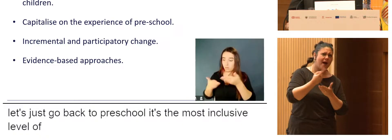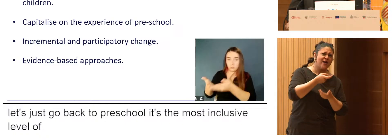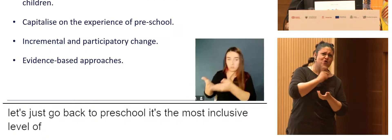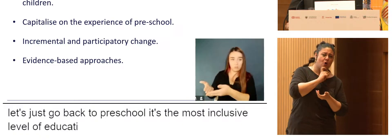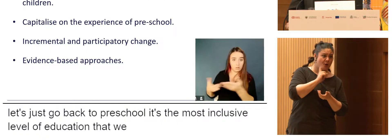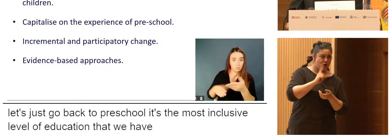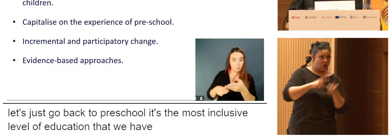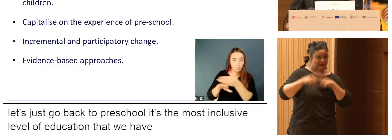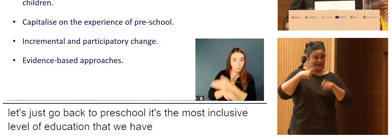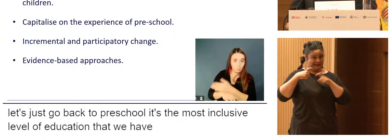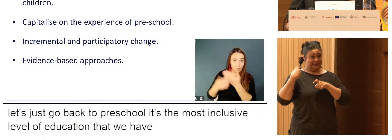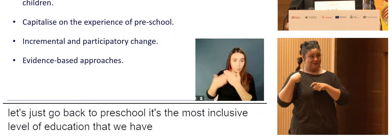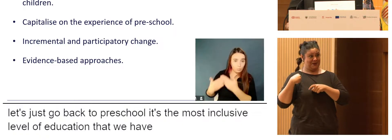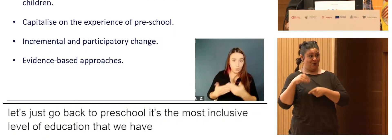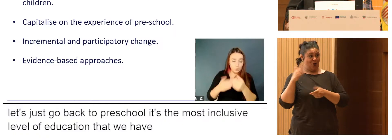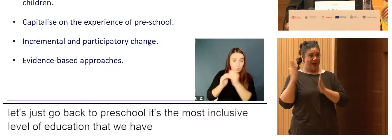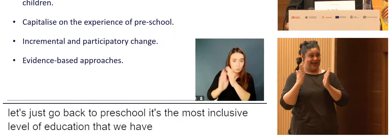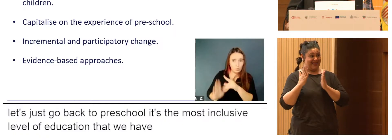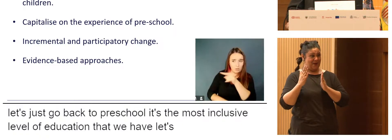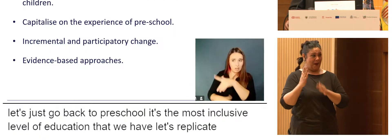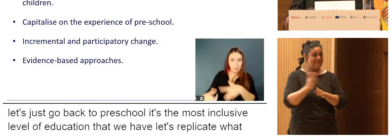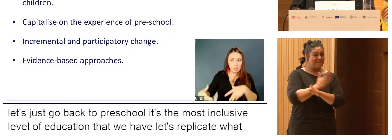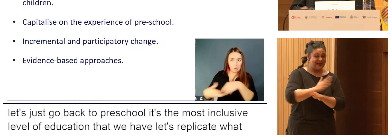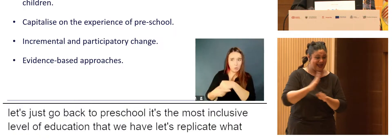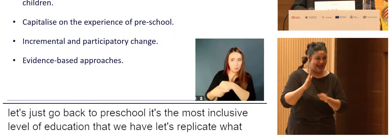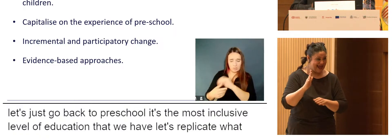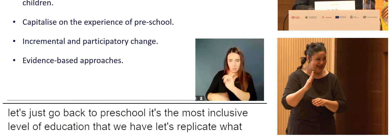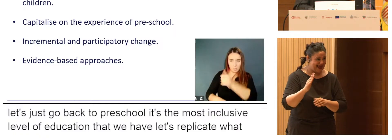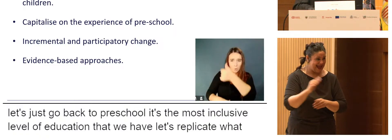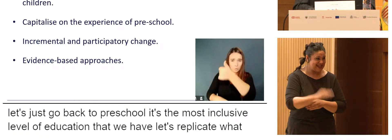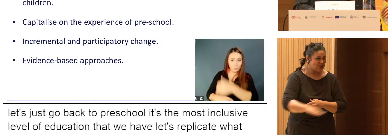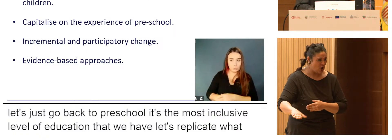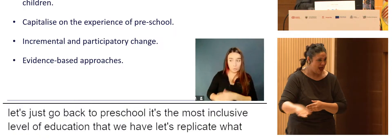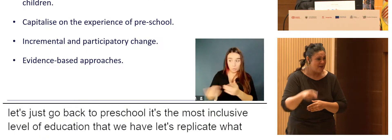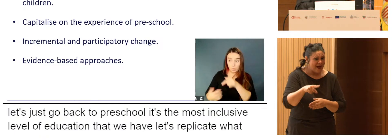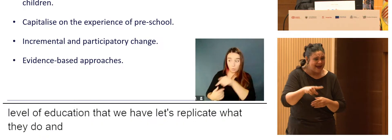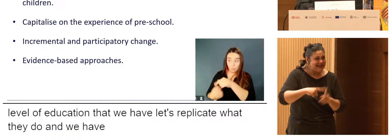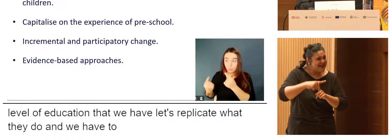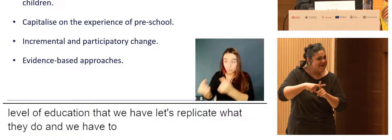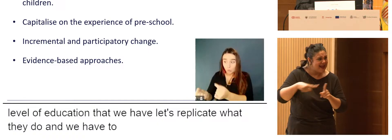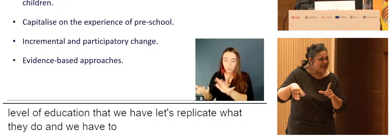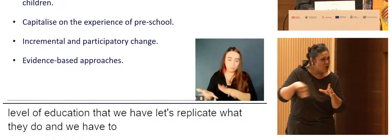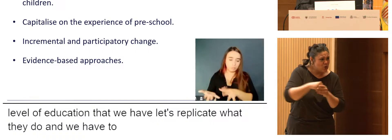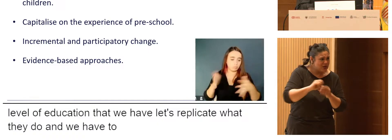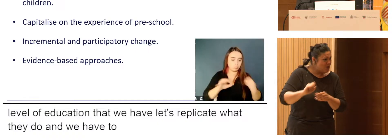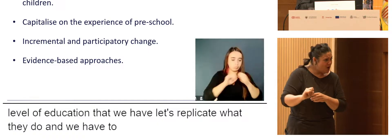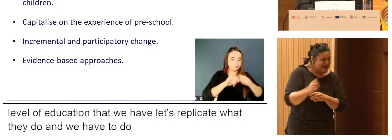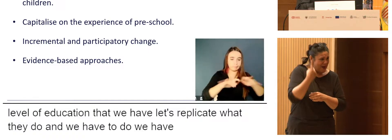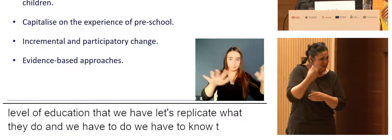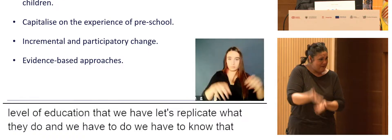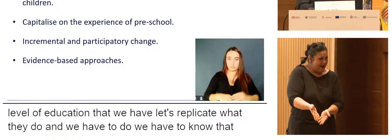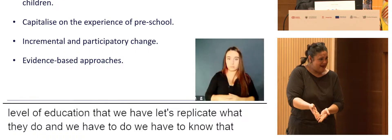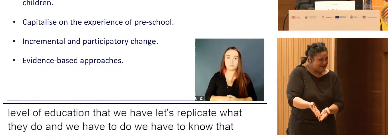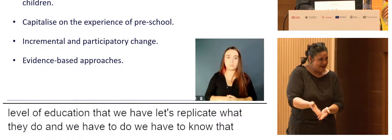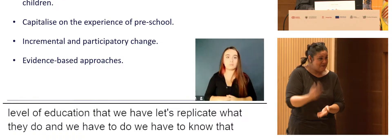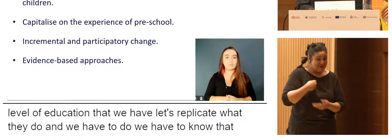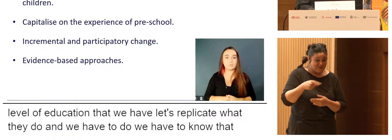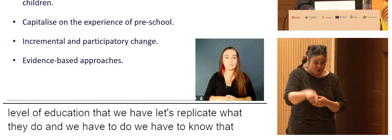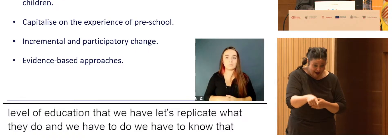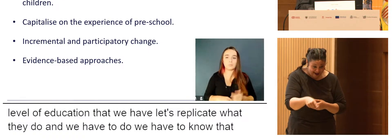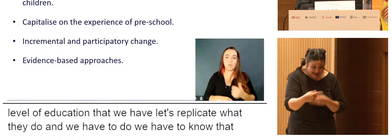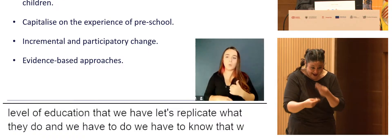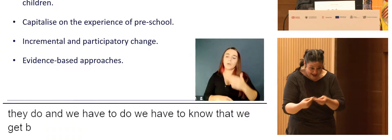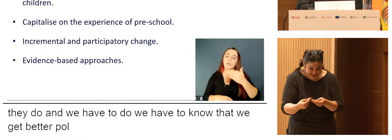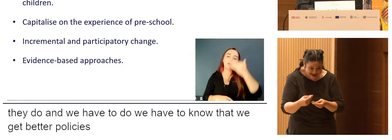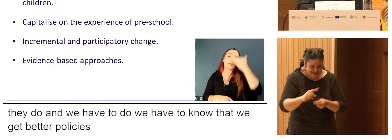have. Let's replicate what they do. And we have to know that we get better